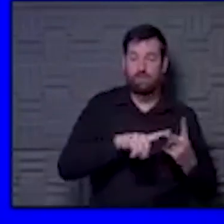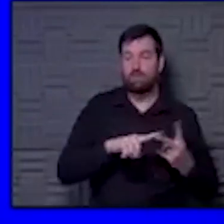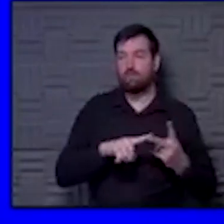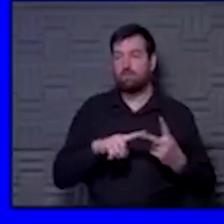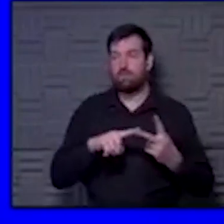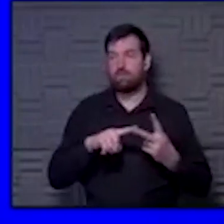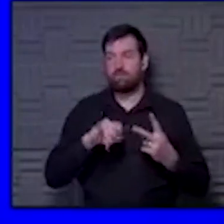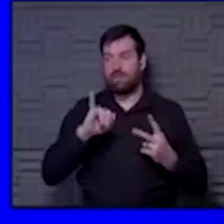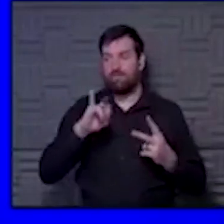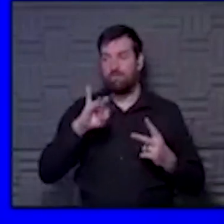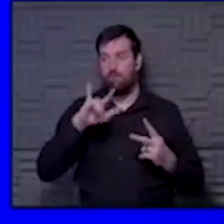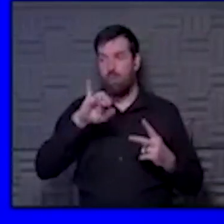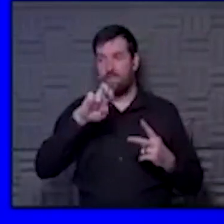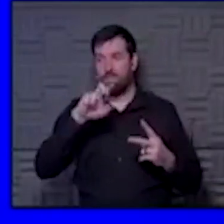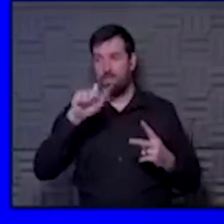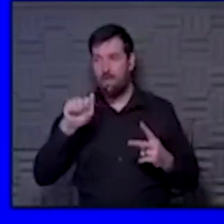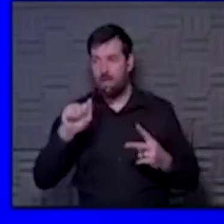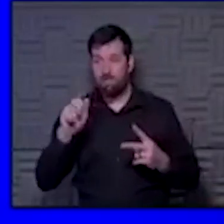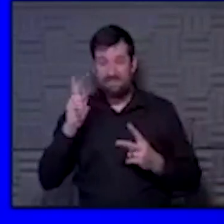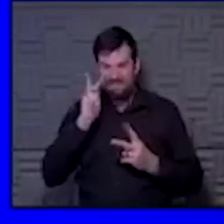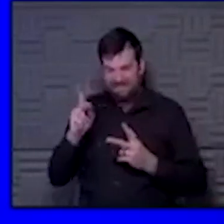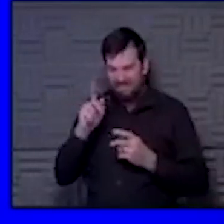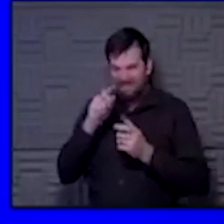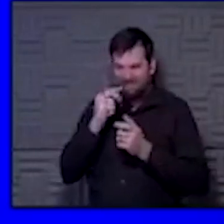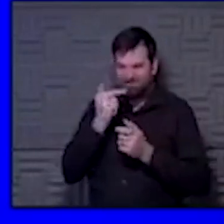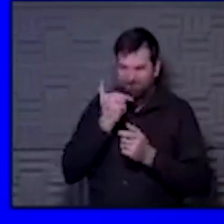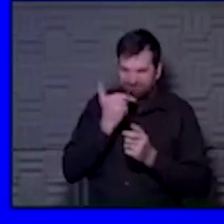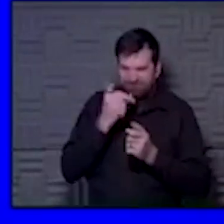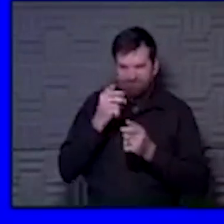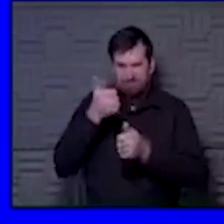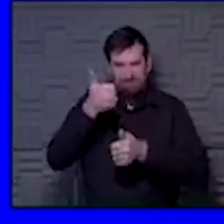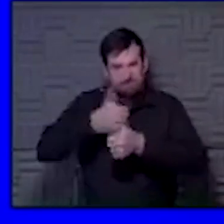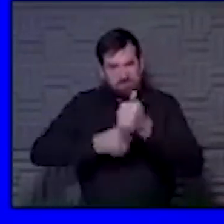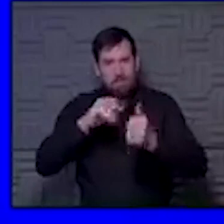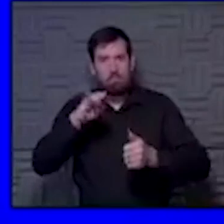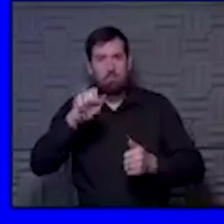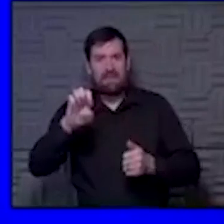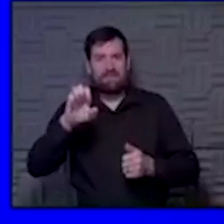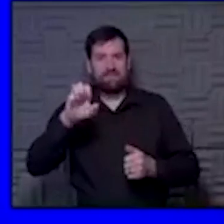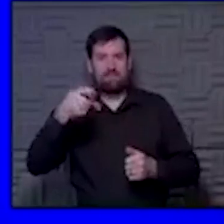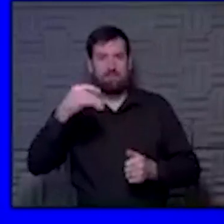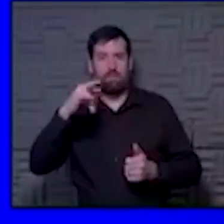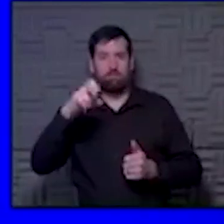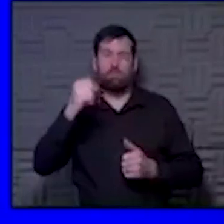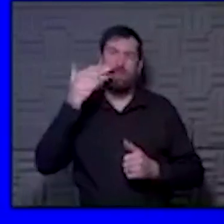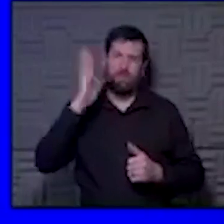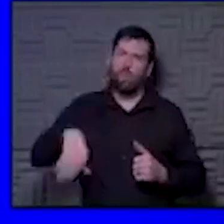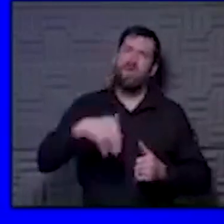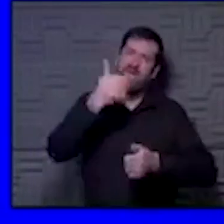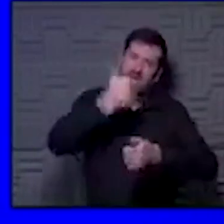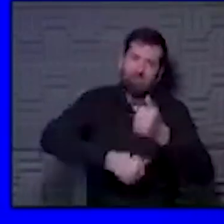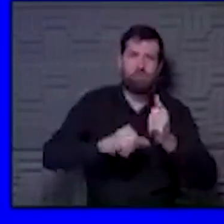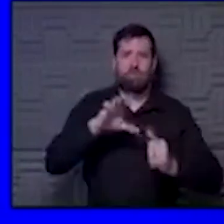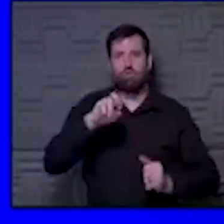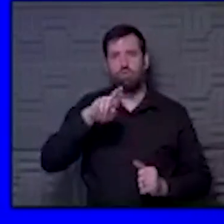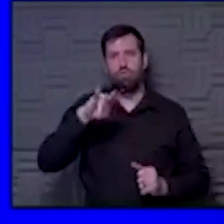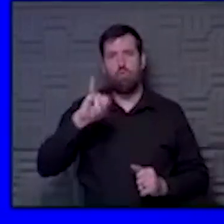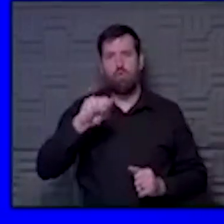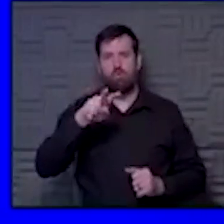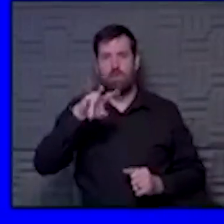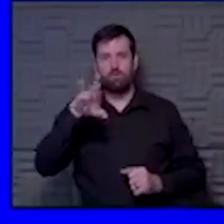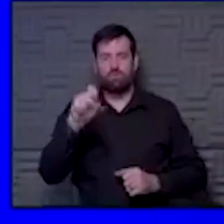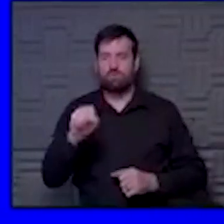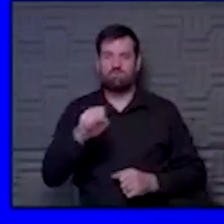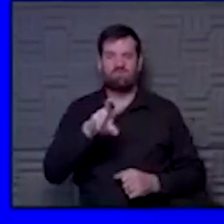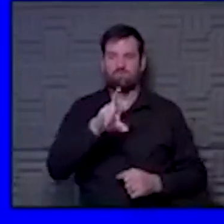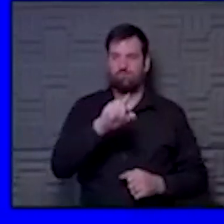So seeing these mutations at the genomic level in the base pairs is not unusual. We know coronavirus, every isolate is probably 20 to